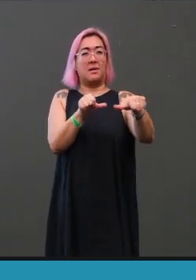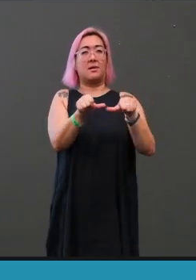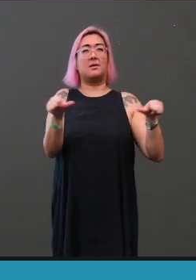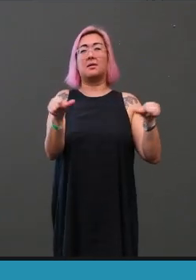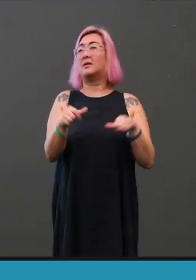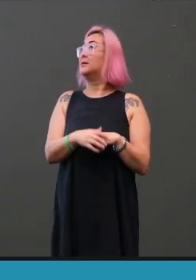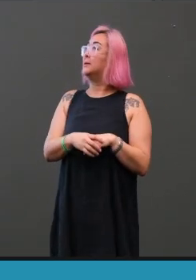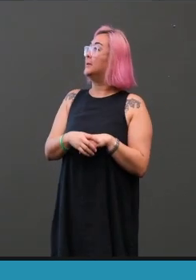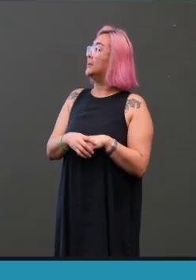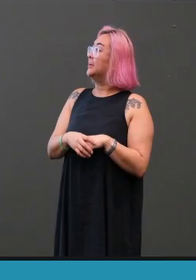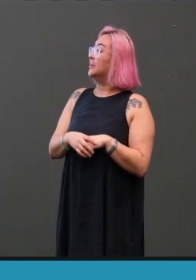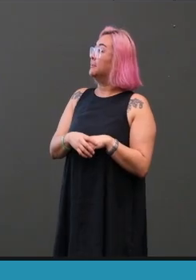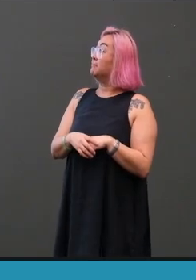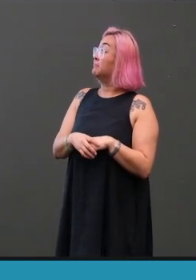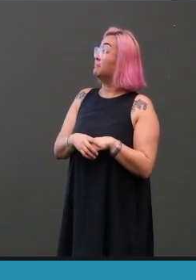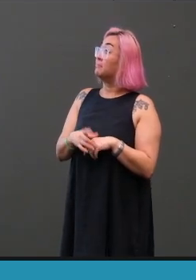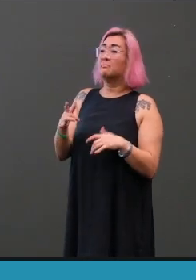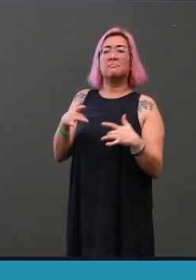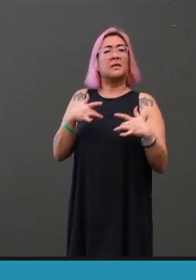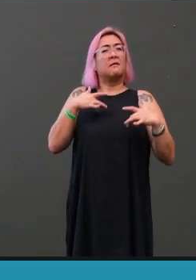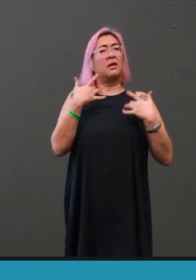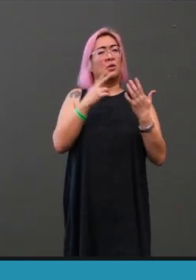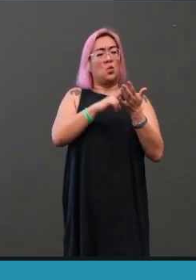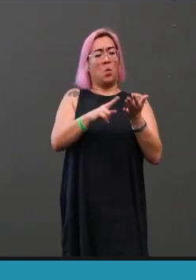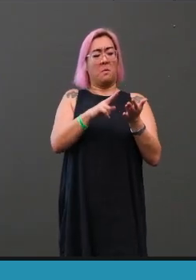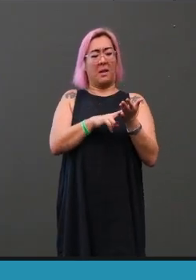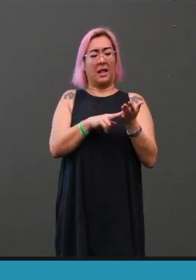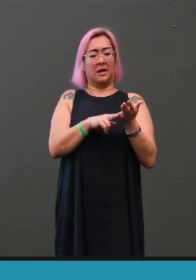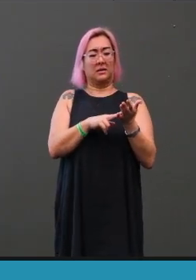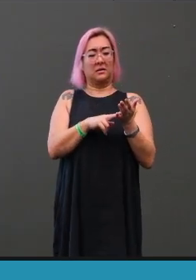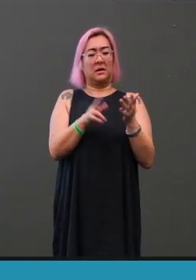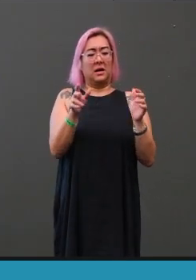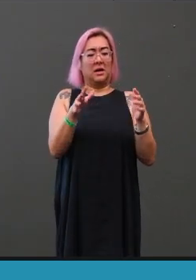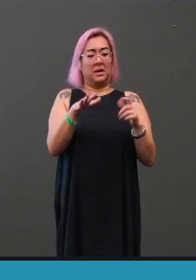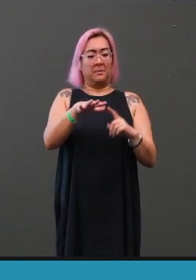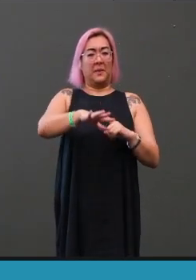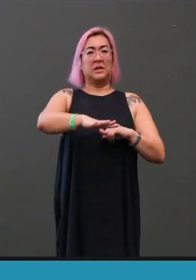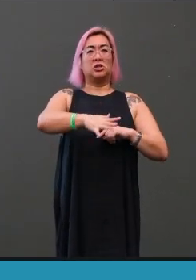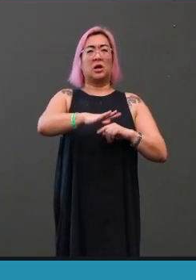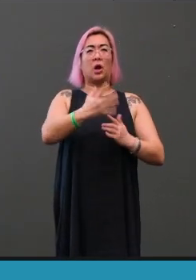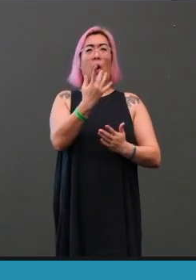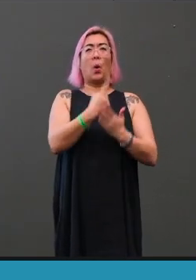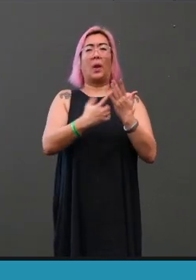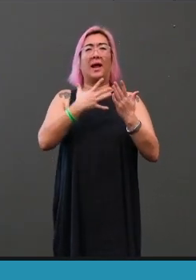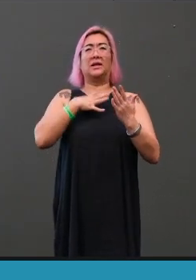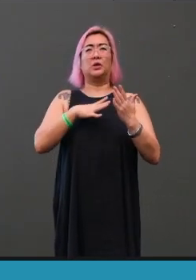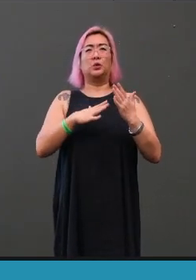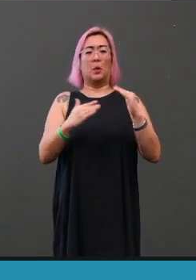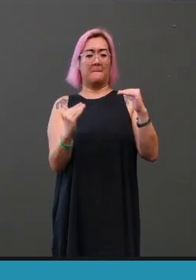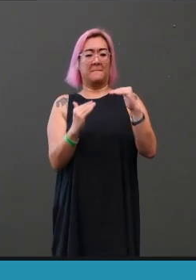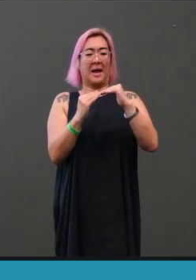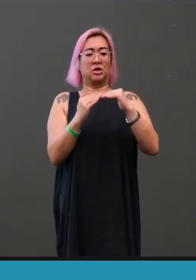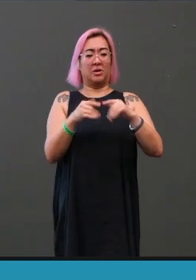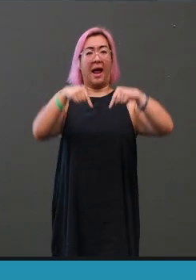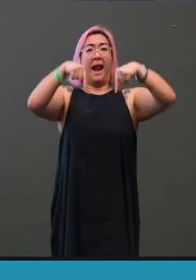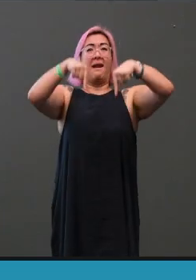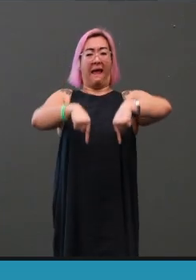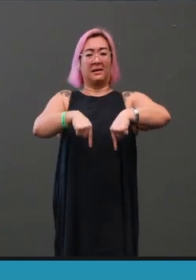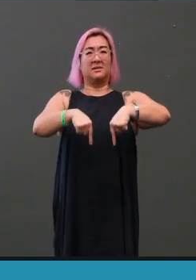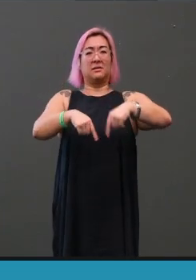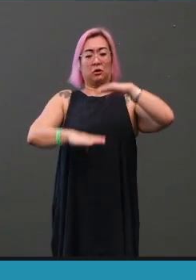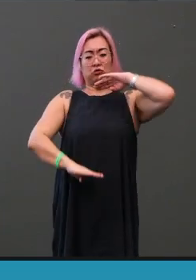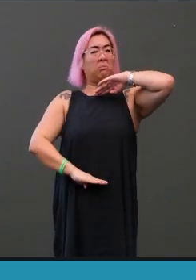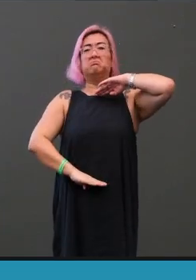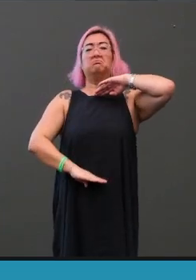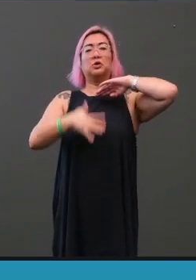only needed to match the character's lower body for the shadow to make sense. So if Kathy was taking a long stride, the shadow would be wider, but